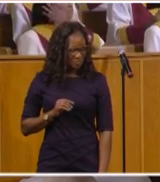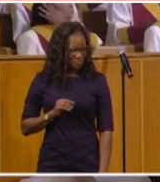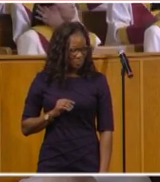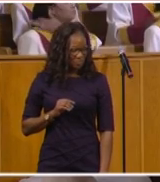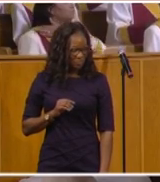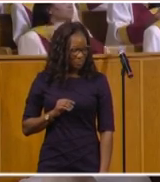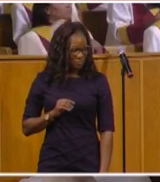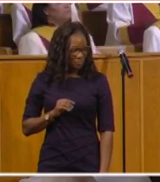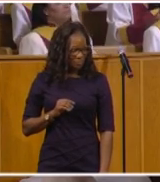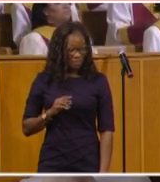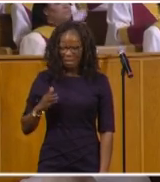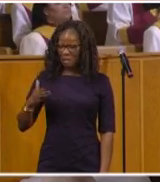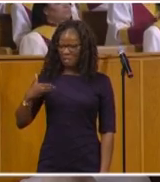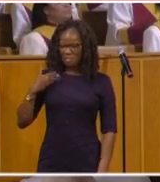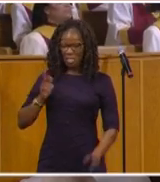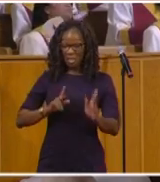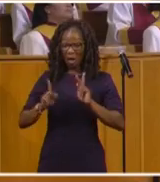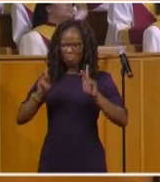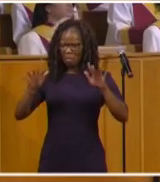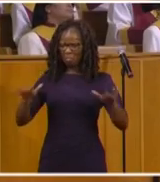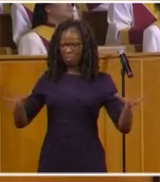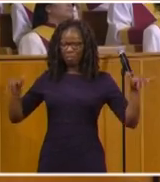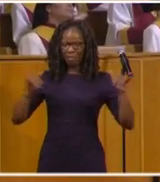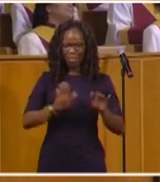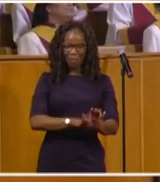this young people in this choir,